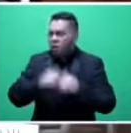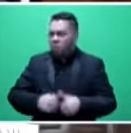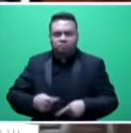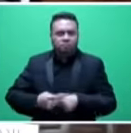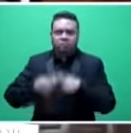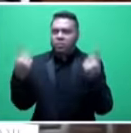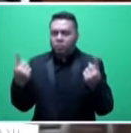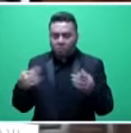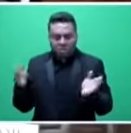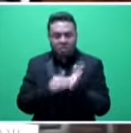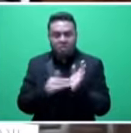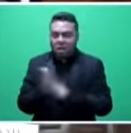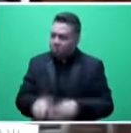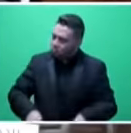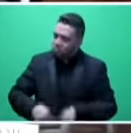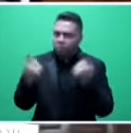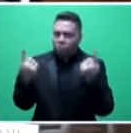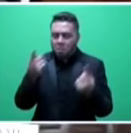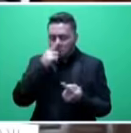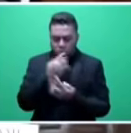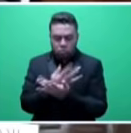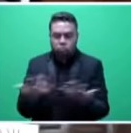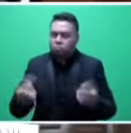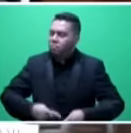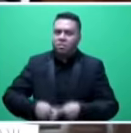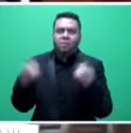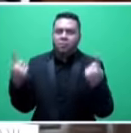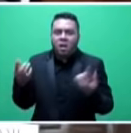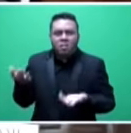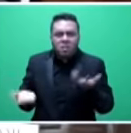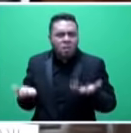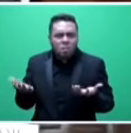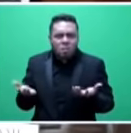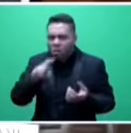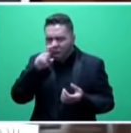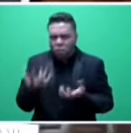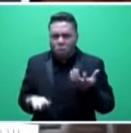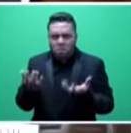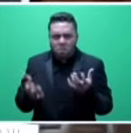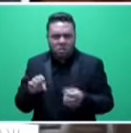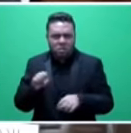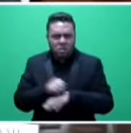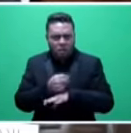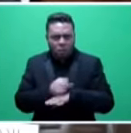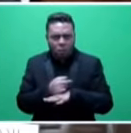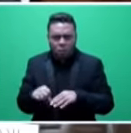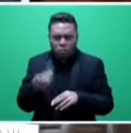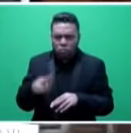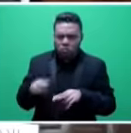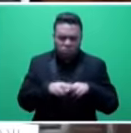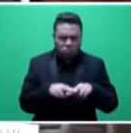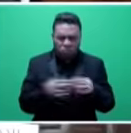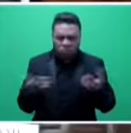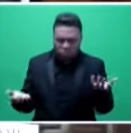different in size and status. First, Singapore's GDP per capita is more than 10 times